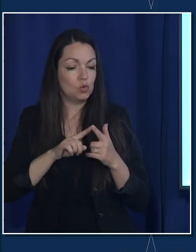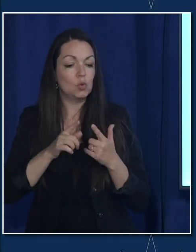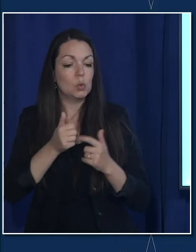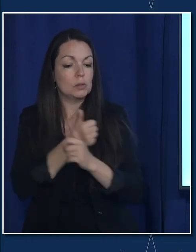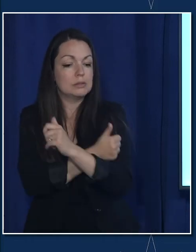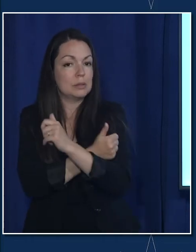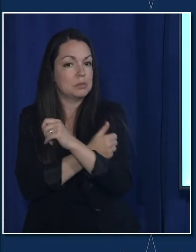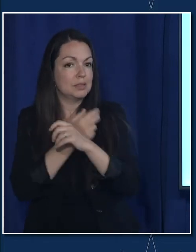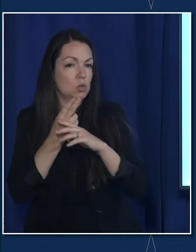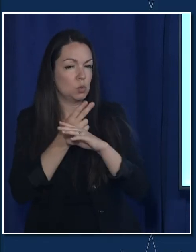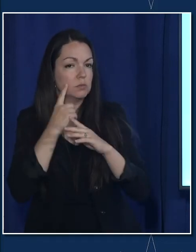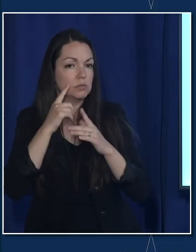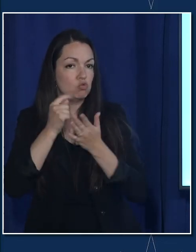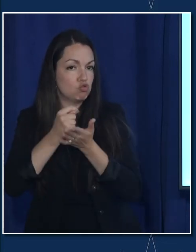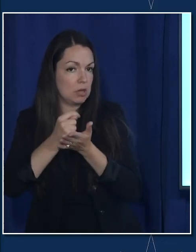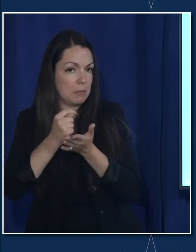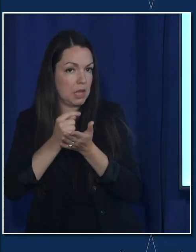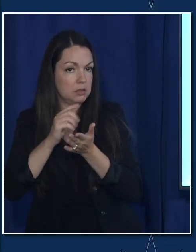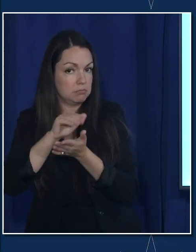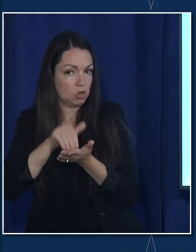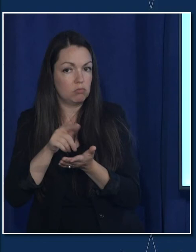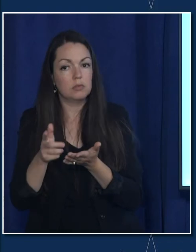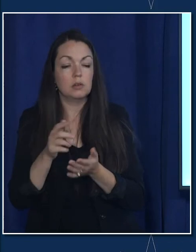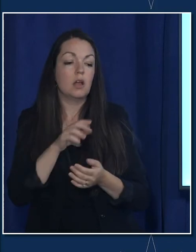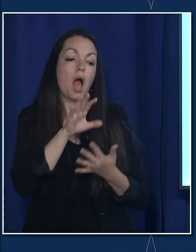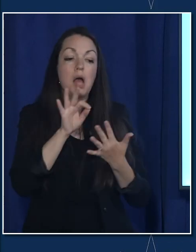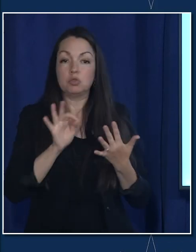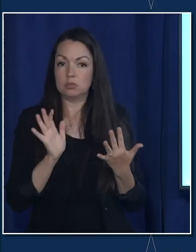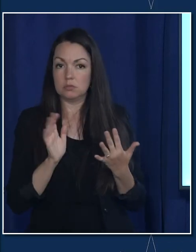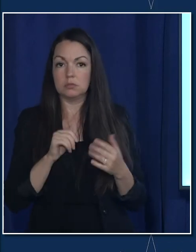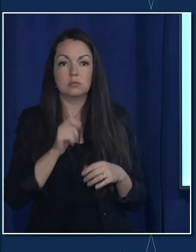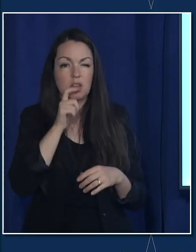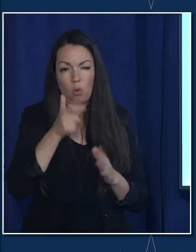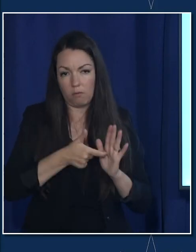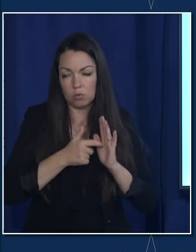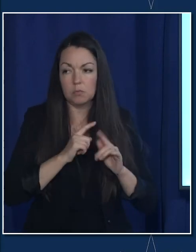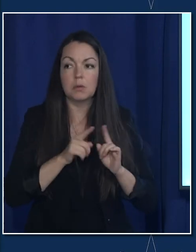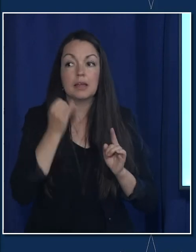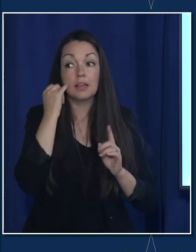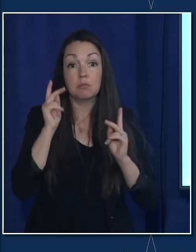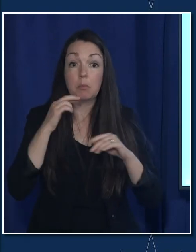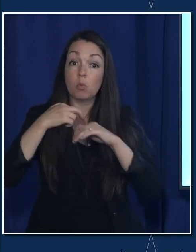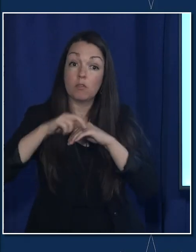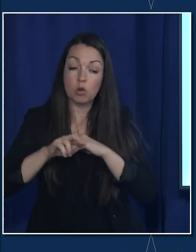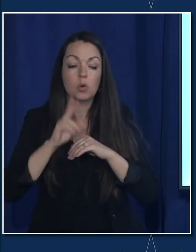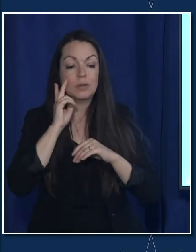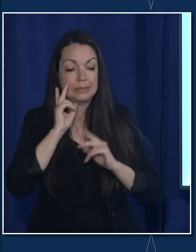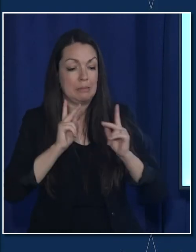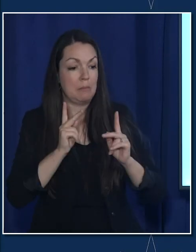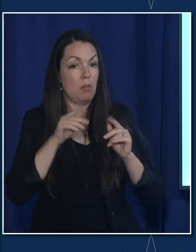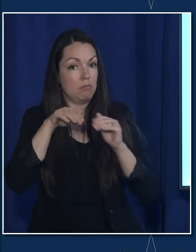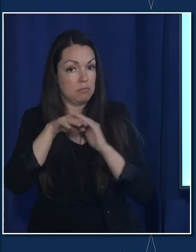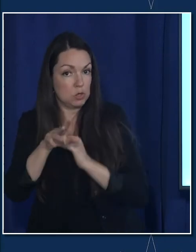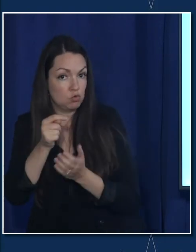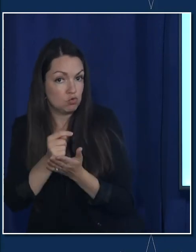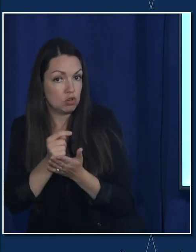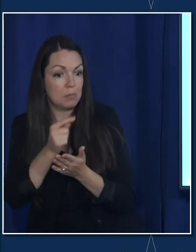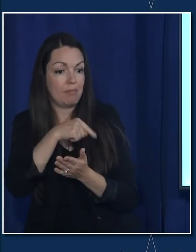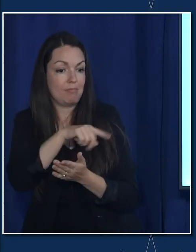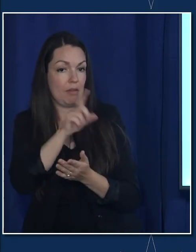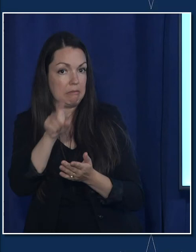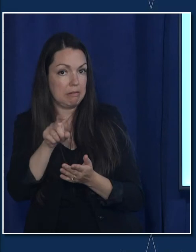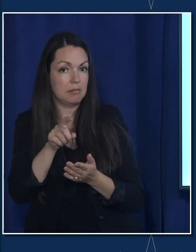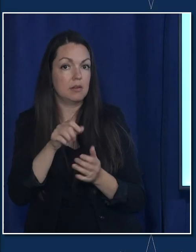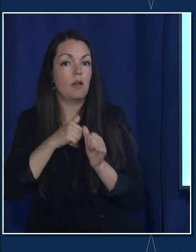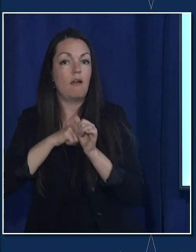use treatment. And that is optional. They don't have to do it. But if folks get referred in there, we're seeing people actually get into the treatment they need and be able